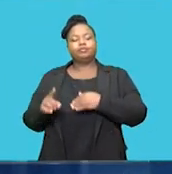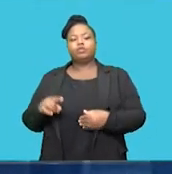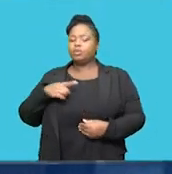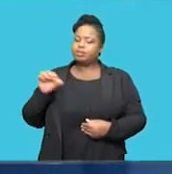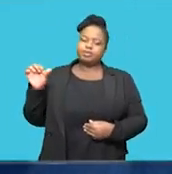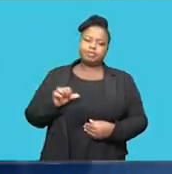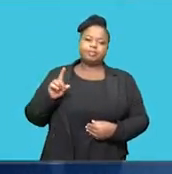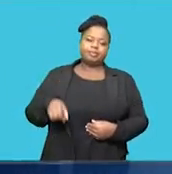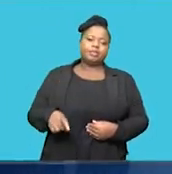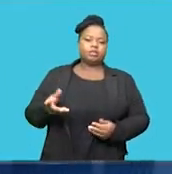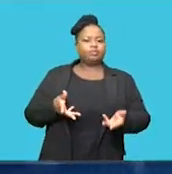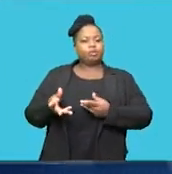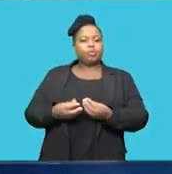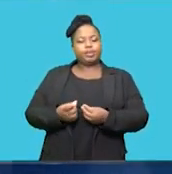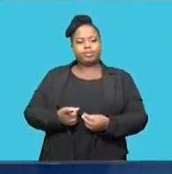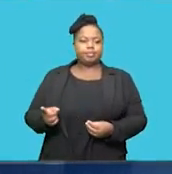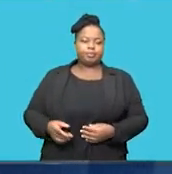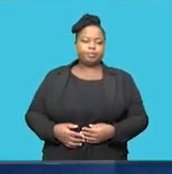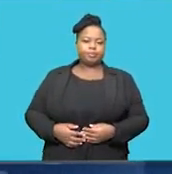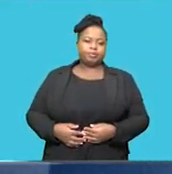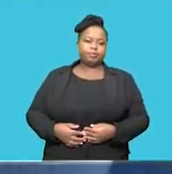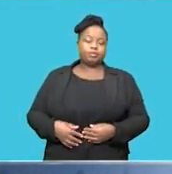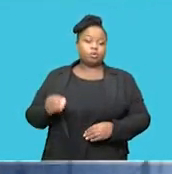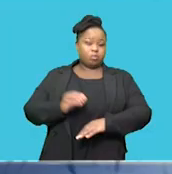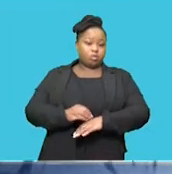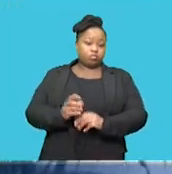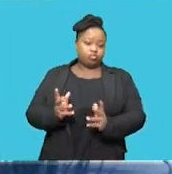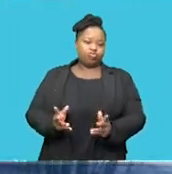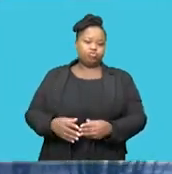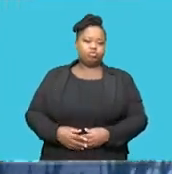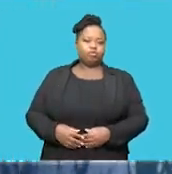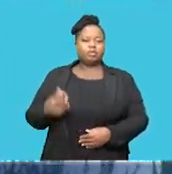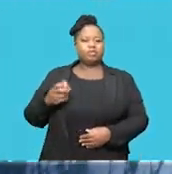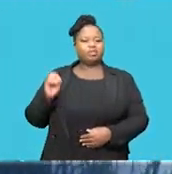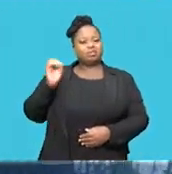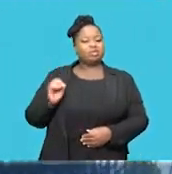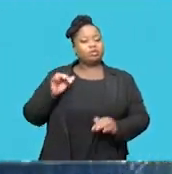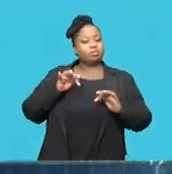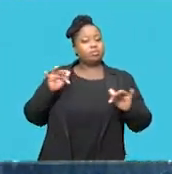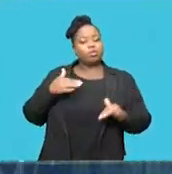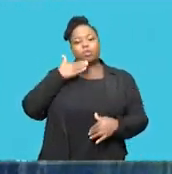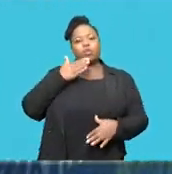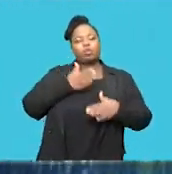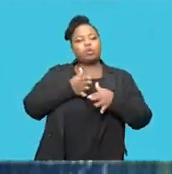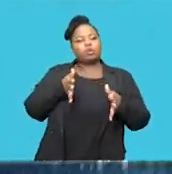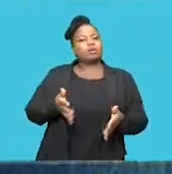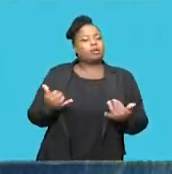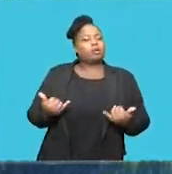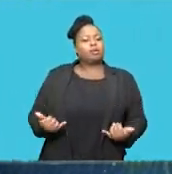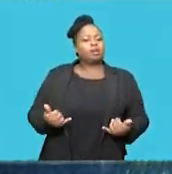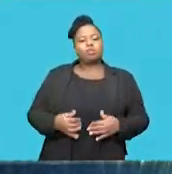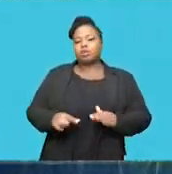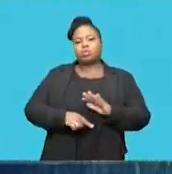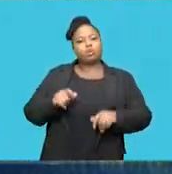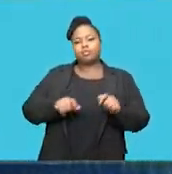on board and then sikhulume sizwane. So that is the problem actually. So 80% of the people that are working here now are no longer our